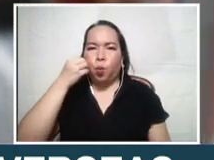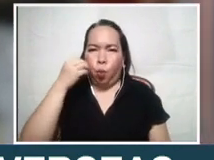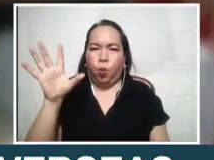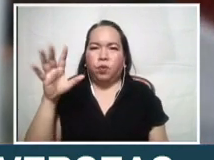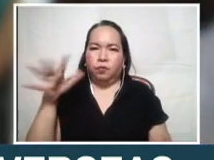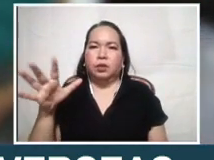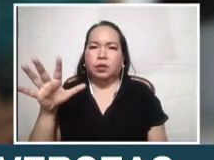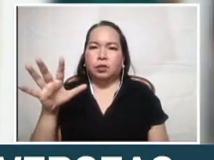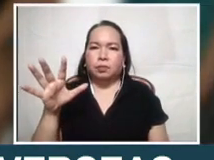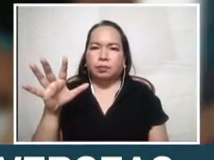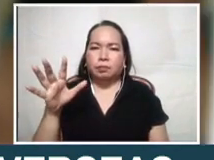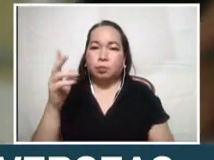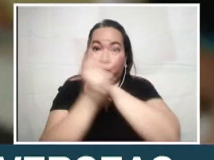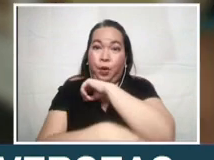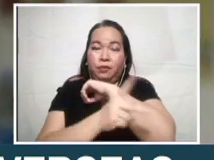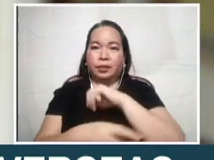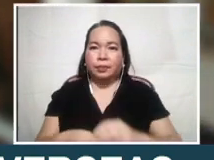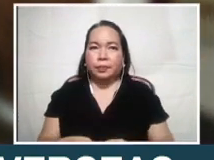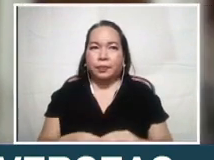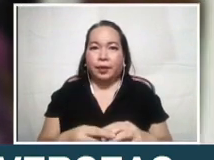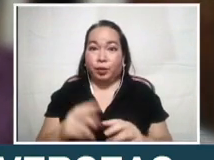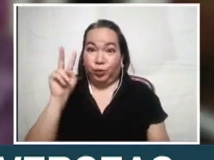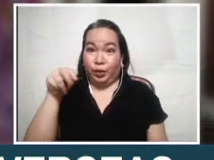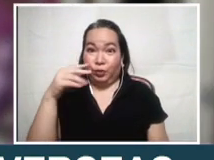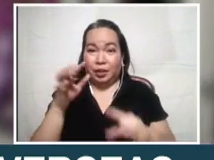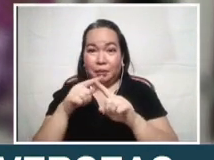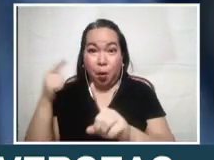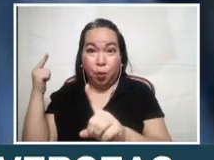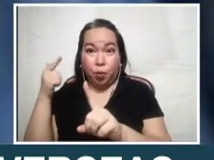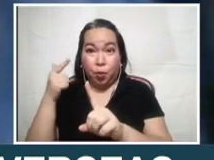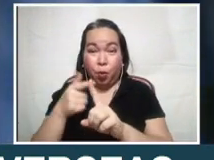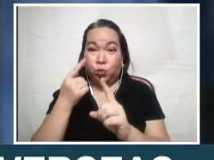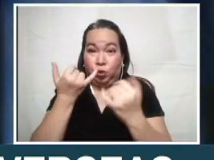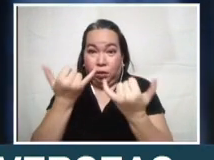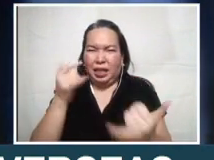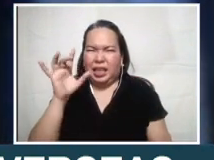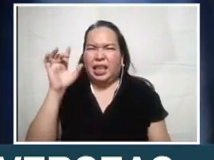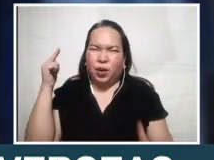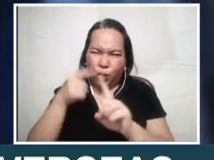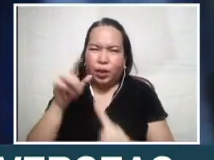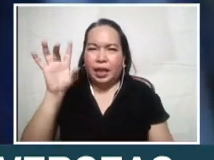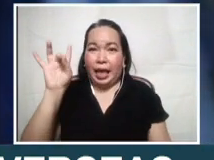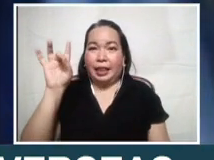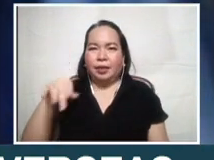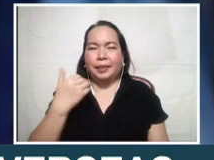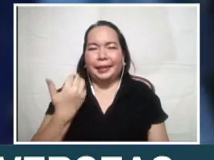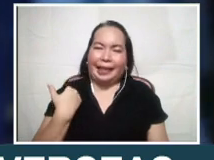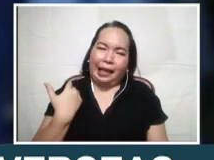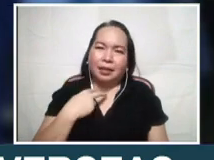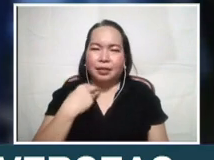2,972. Mm-hmm. We were short. Our target was 8,000, but we ran short of